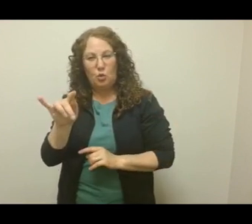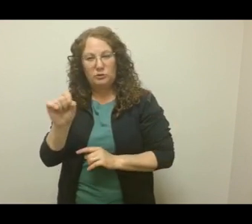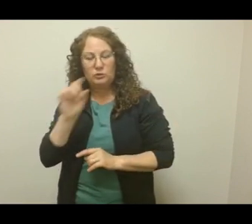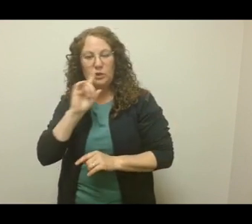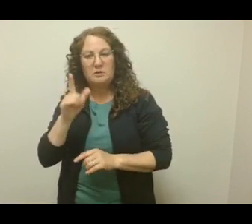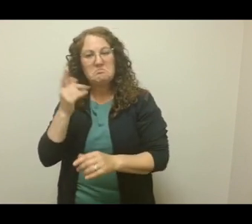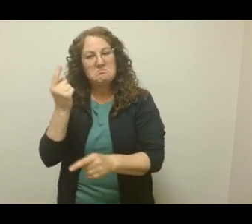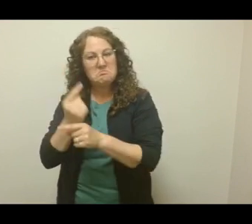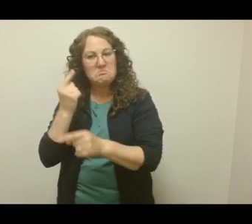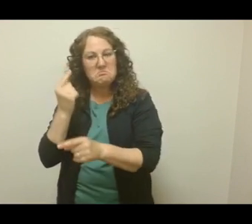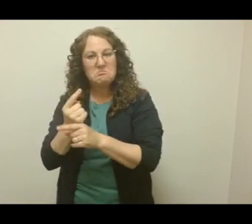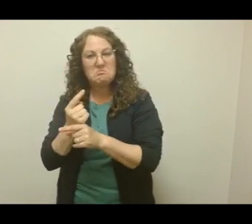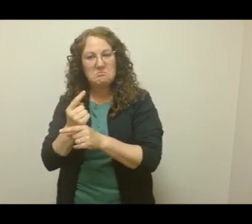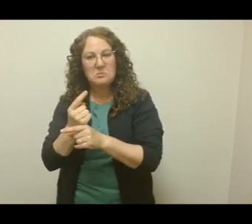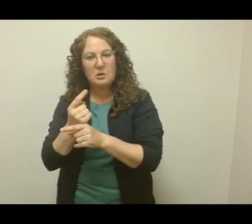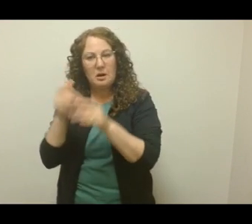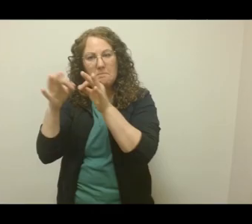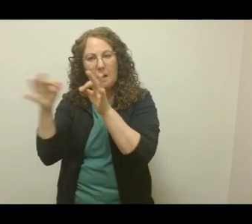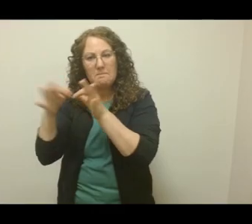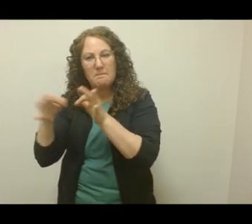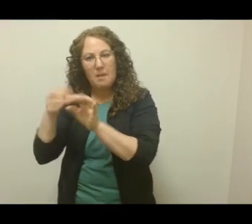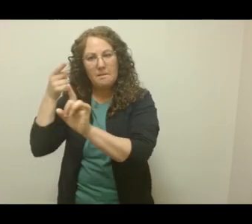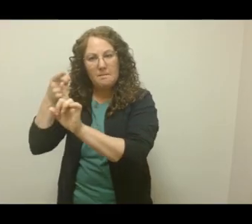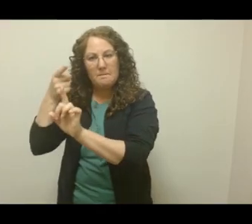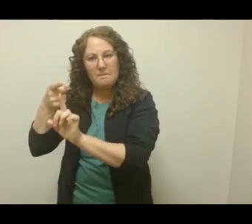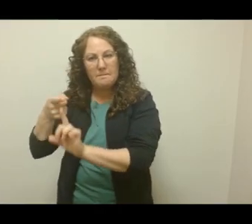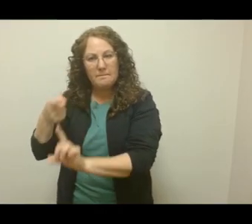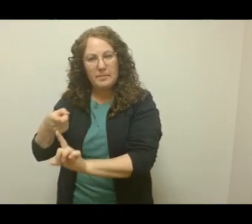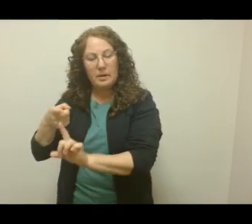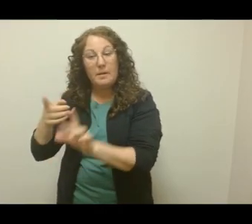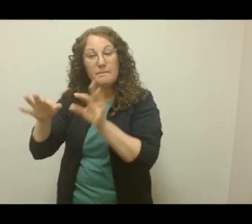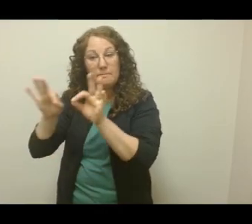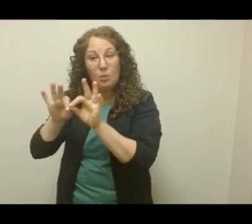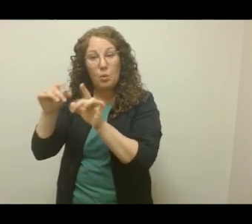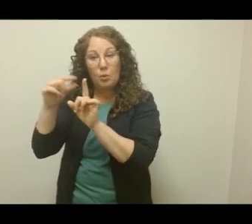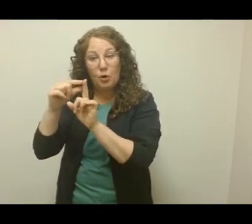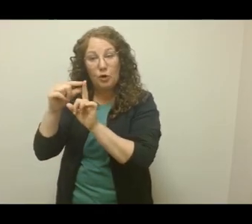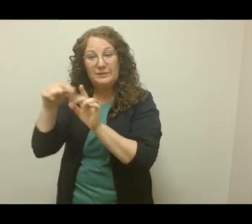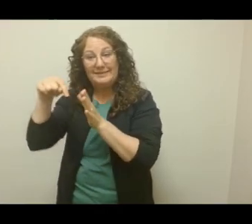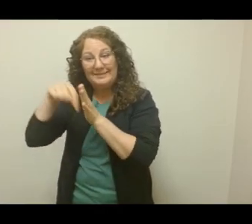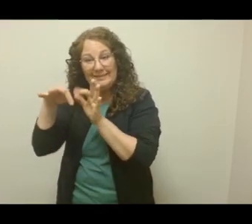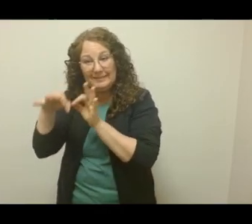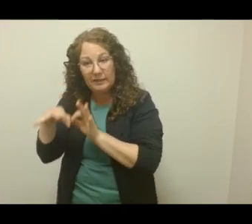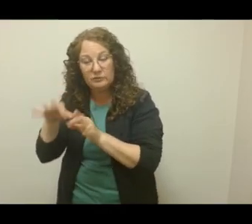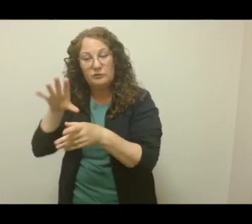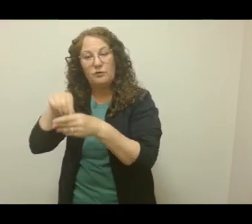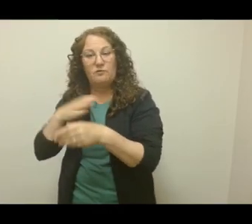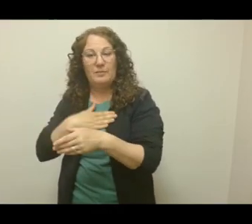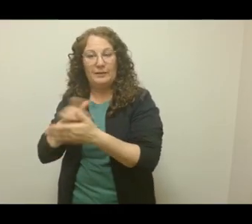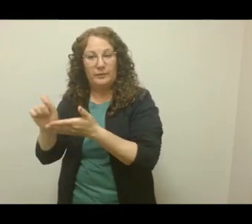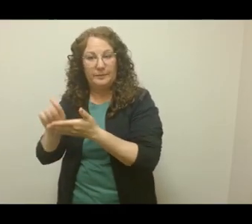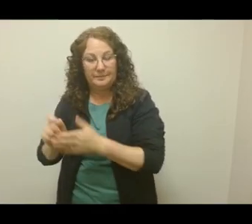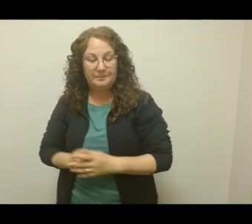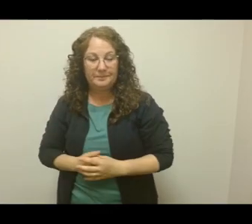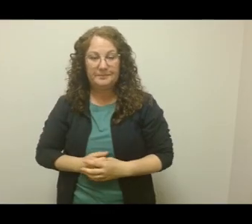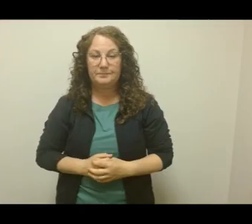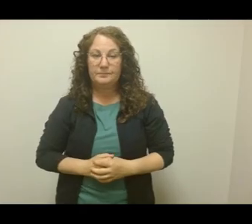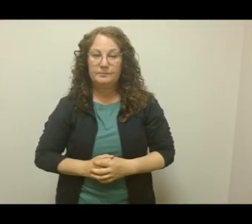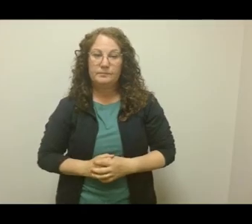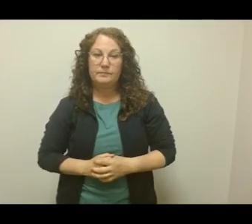capture kind of the key terms and some of the key details that I want to include in my writing task.